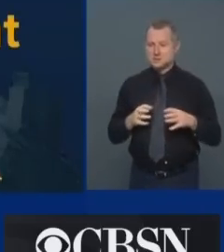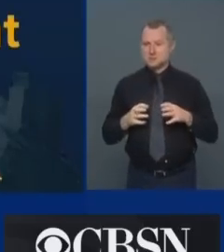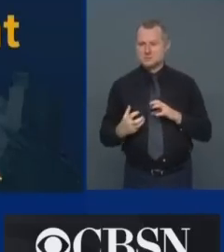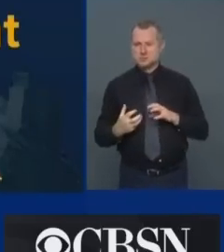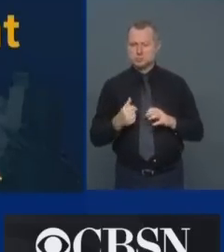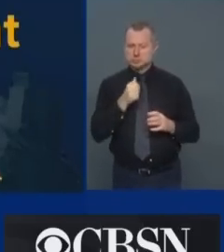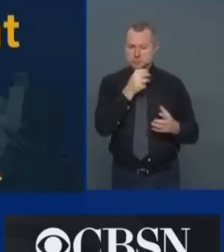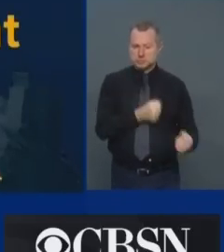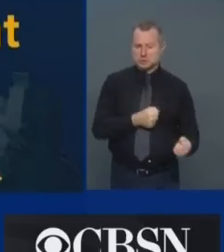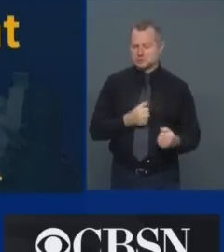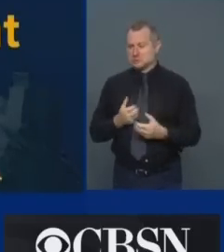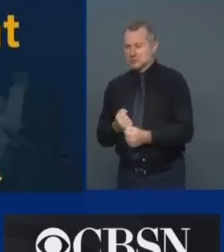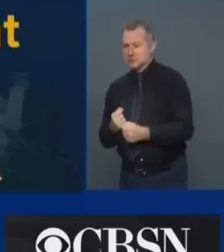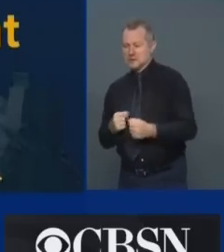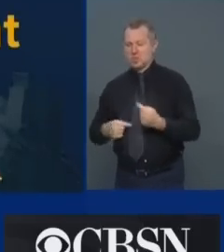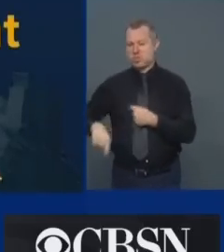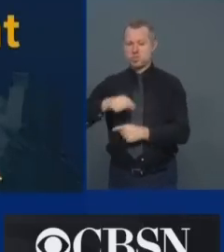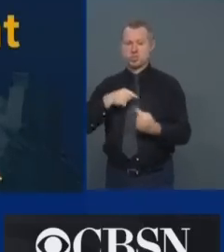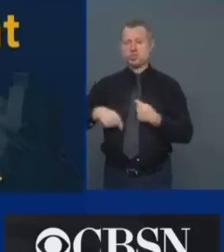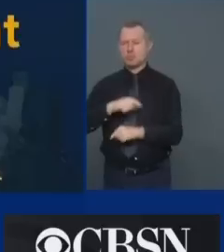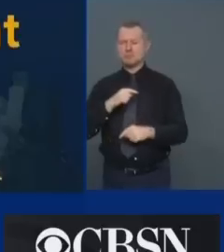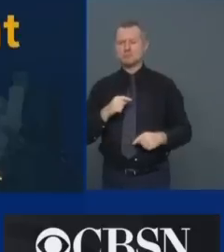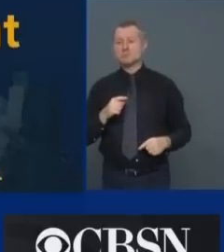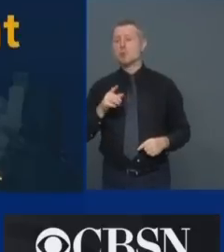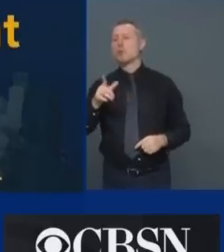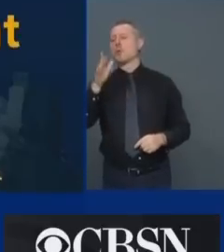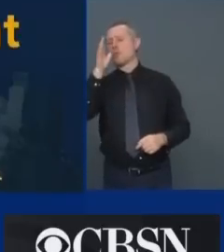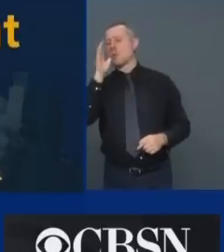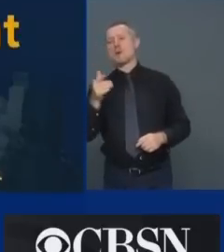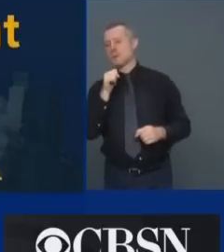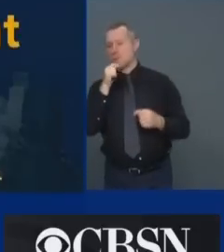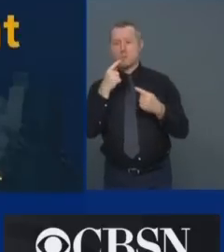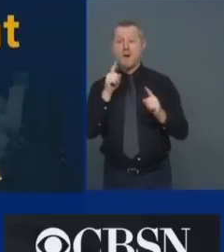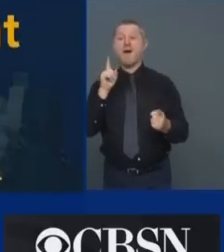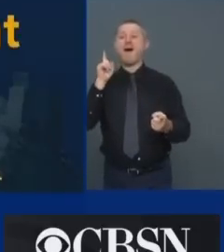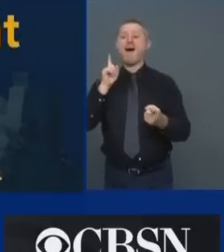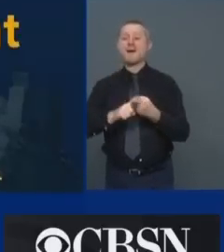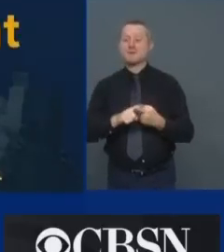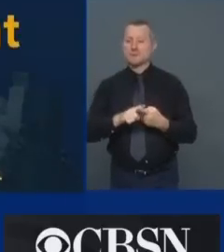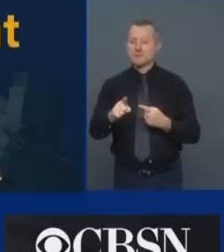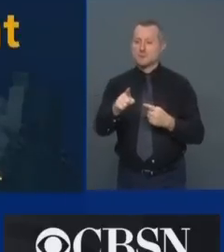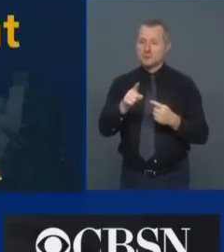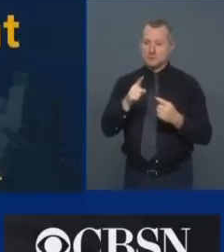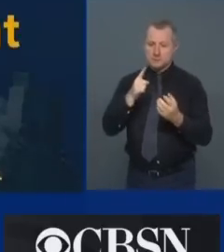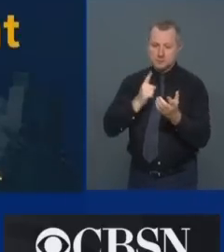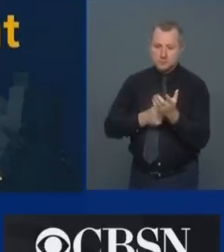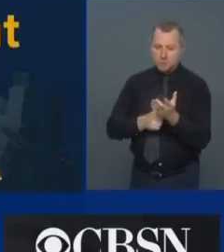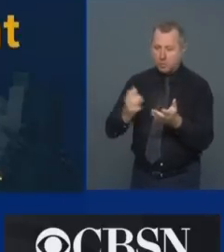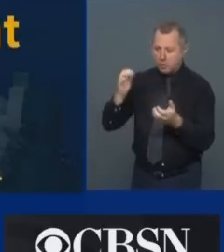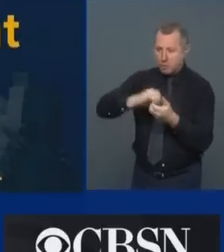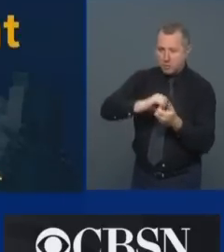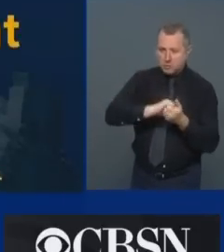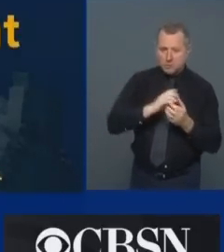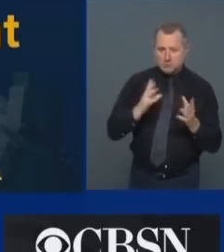going to happen unless you have a quote-unquote collaborative, which means put everyone at the table,